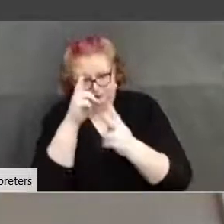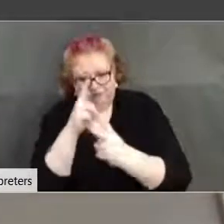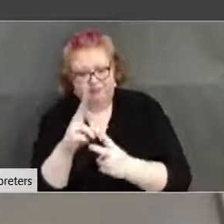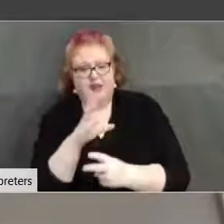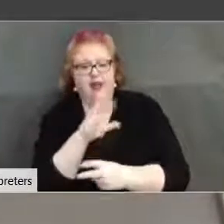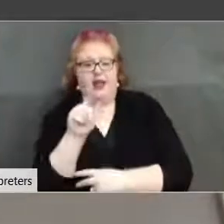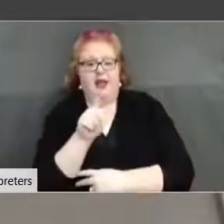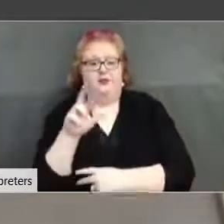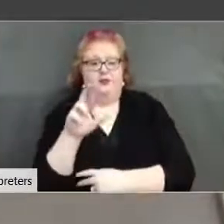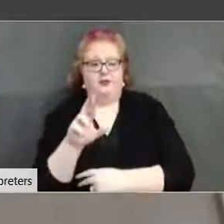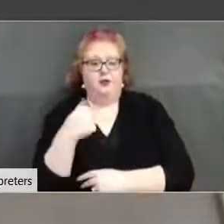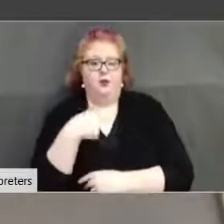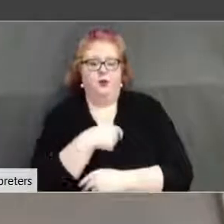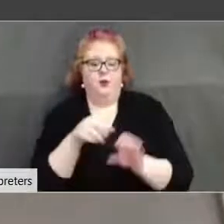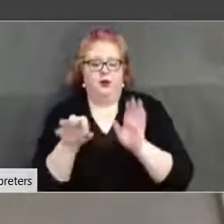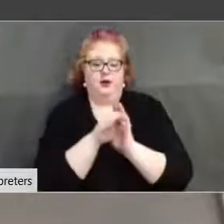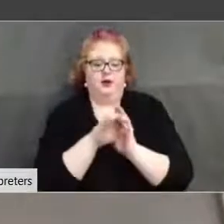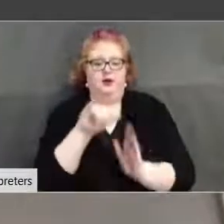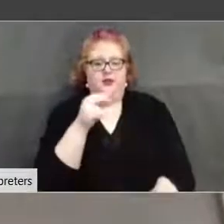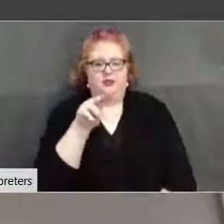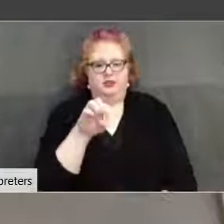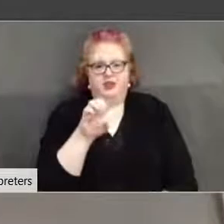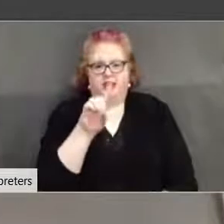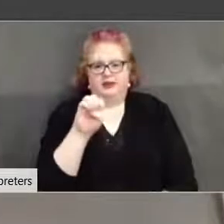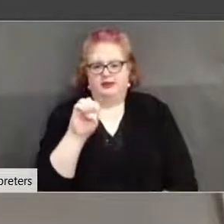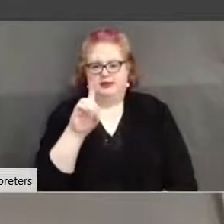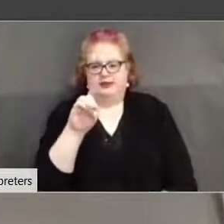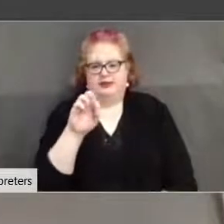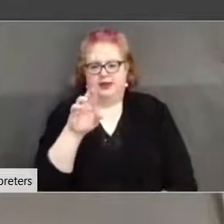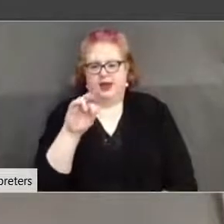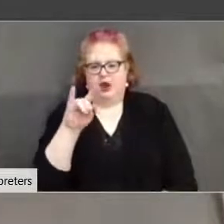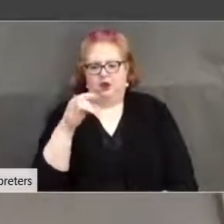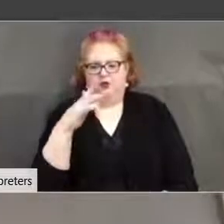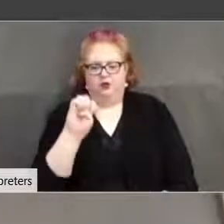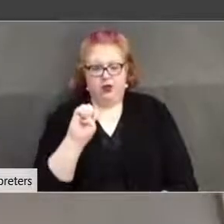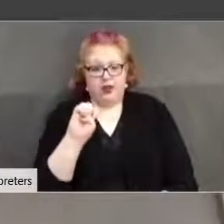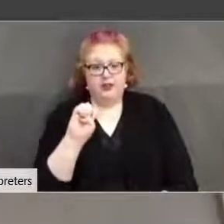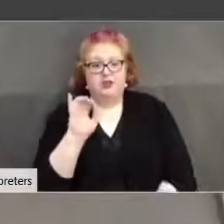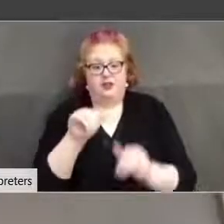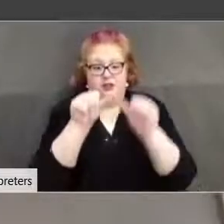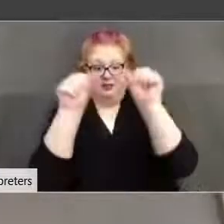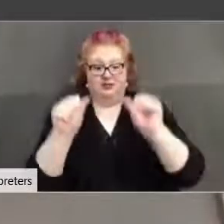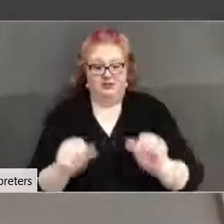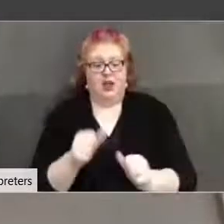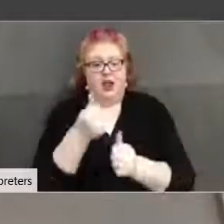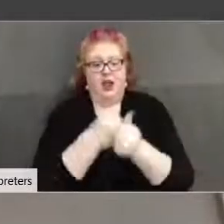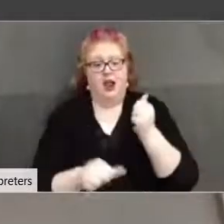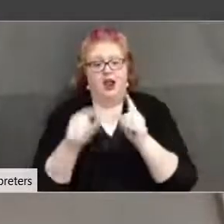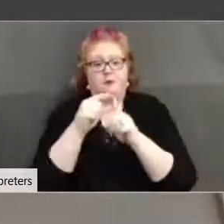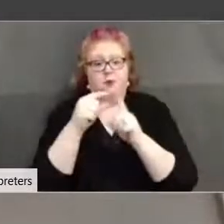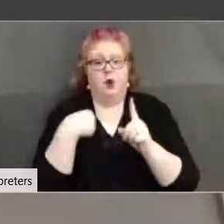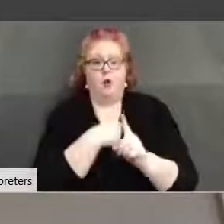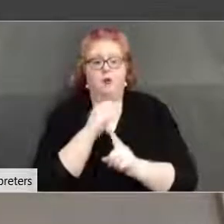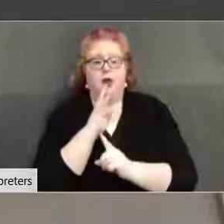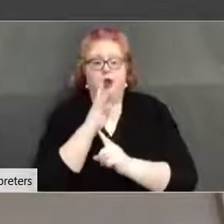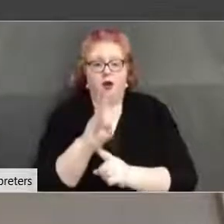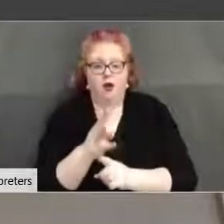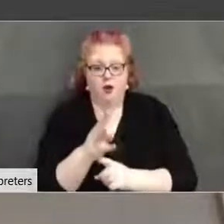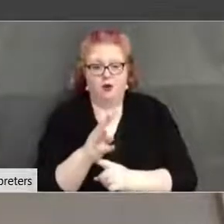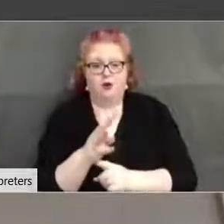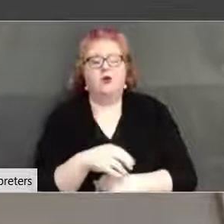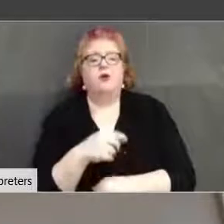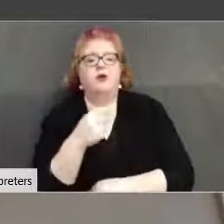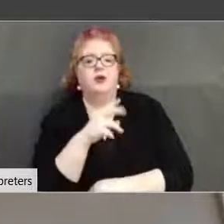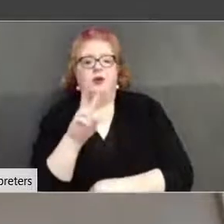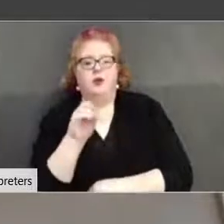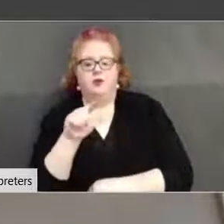Jane DeDecker's sculpture, Every Word We Utter, and the 19th Amendment Plaza in the Riverfront Park's Vogel Schwartz Sculpture